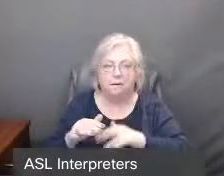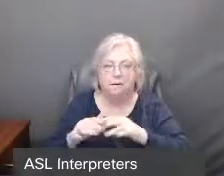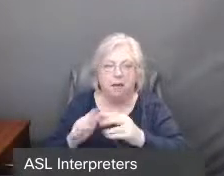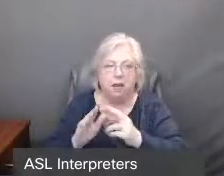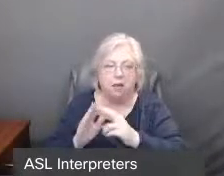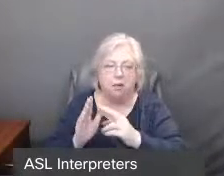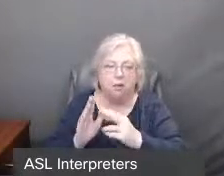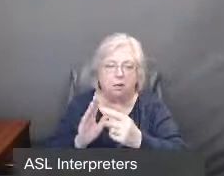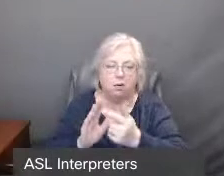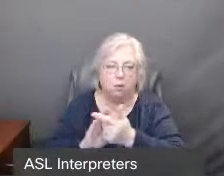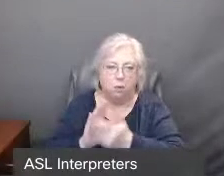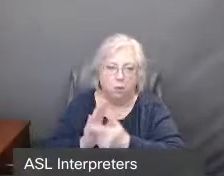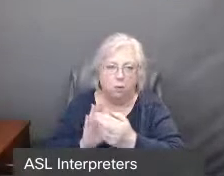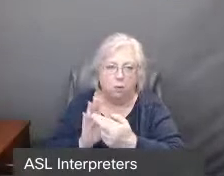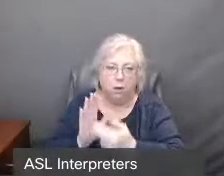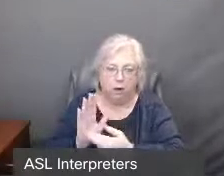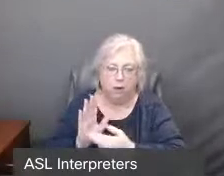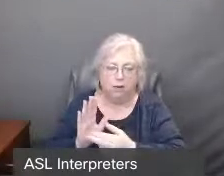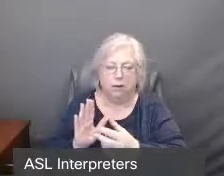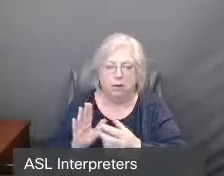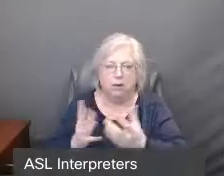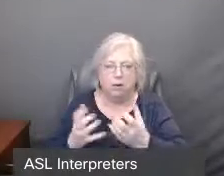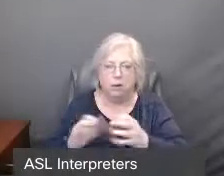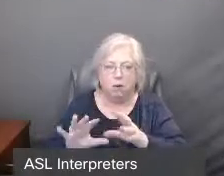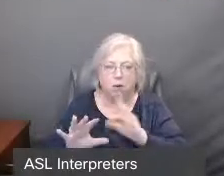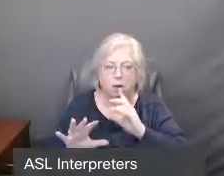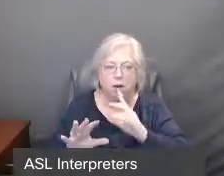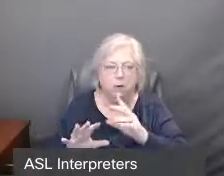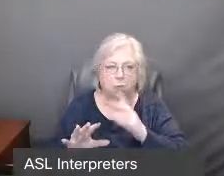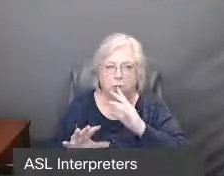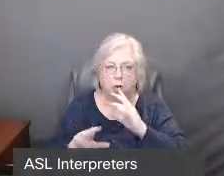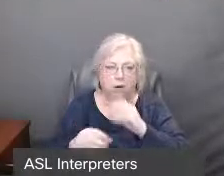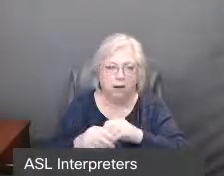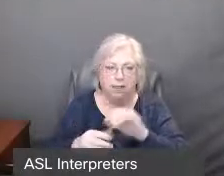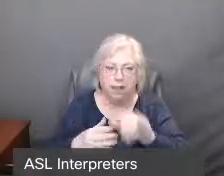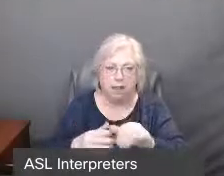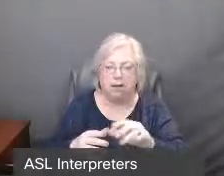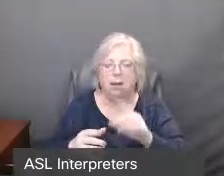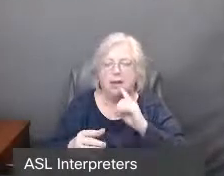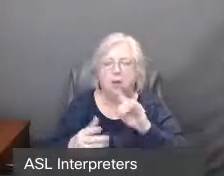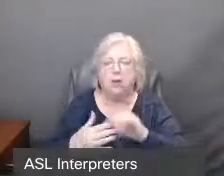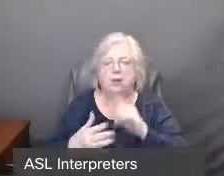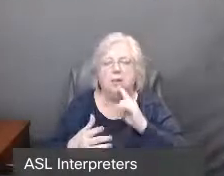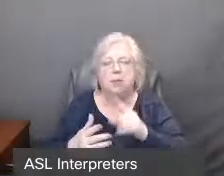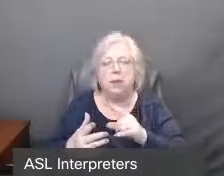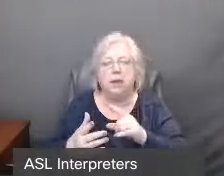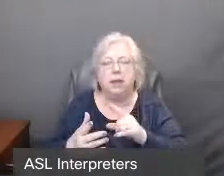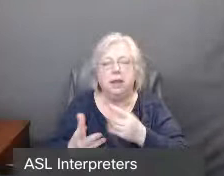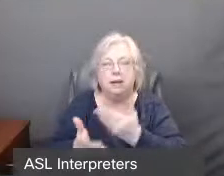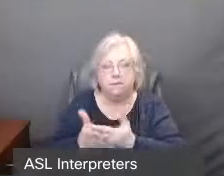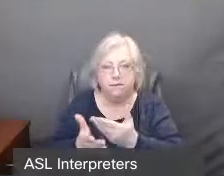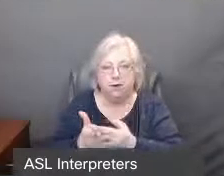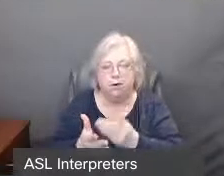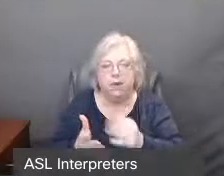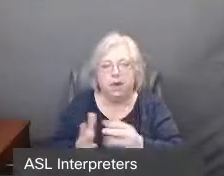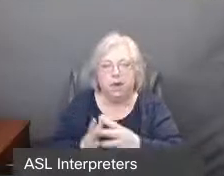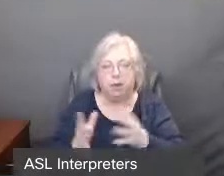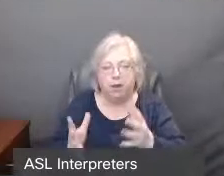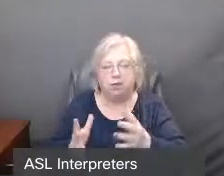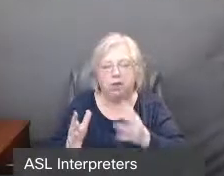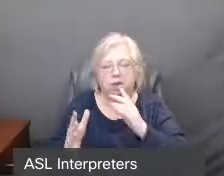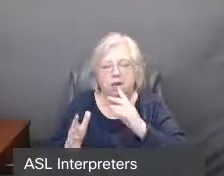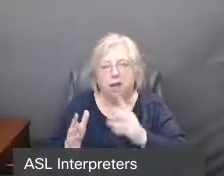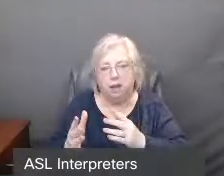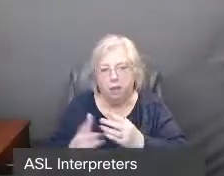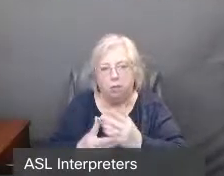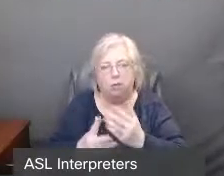get the building inside that floodplain. And that would have to be confirmed by how much they fill in there and go through the process through the city